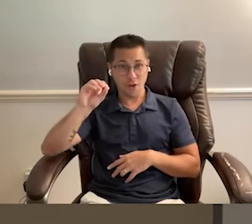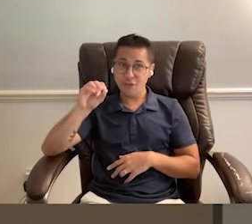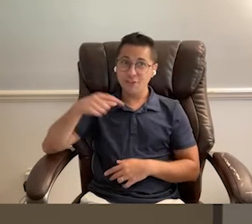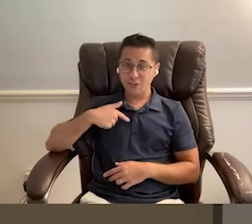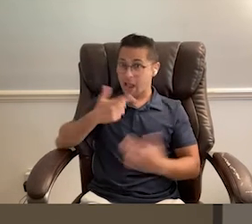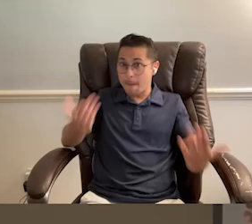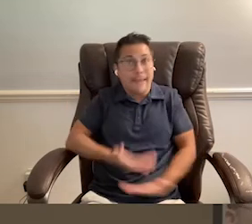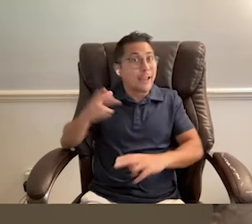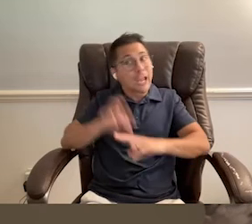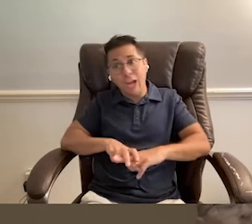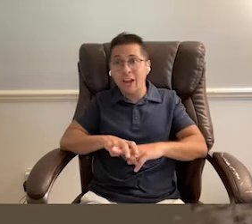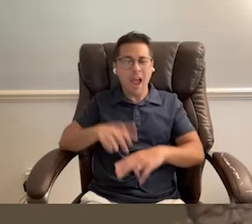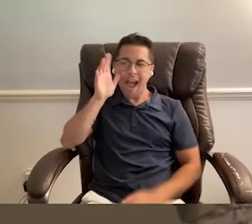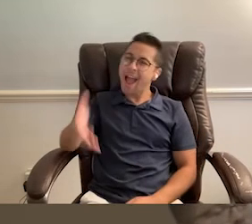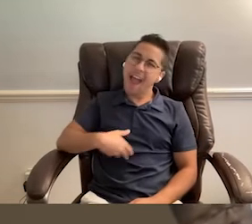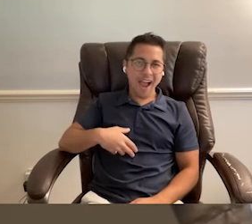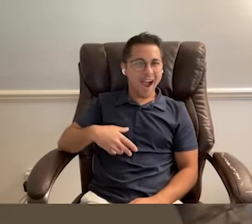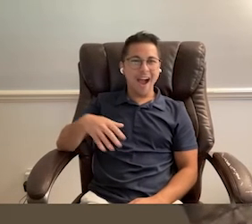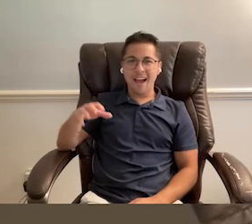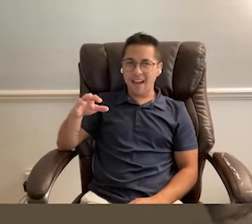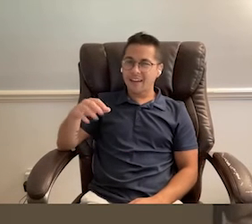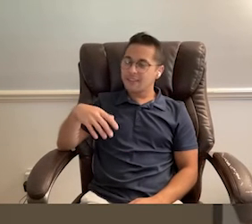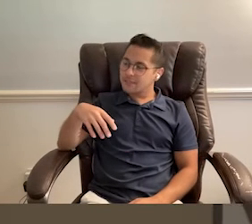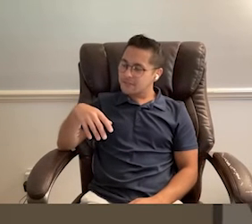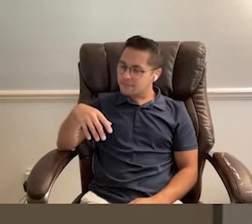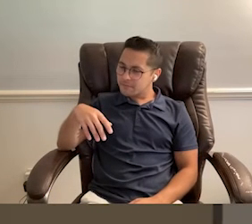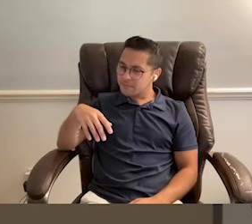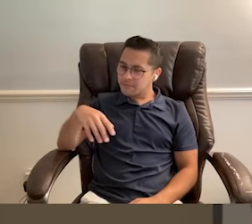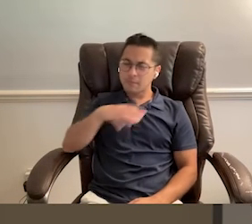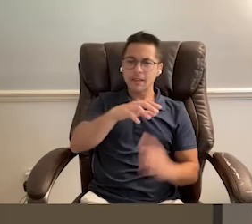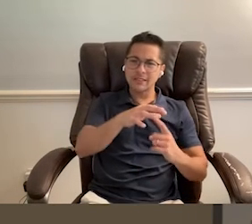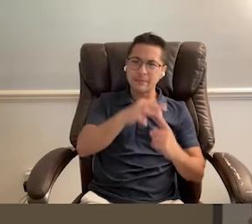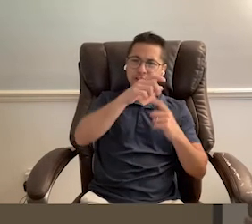it. I have an FAQ. But doesn't the special needs trust say you can't pay for